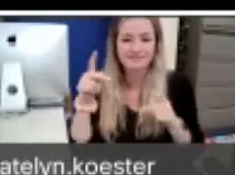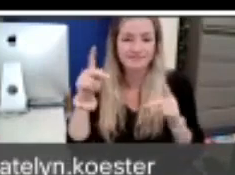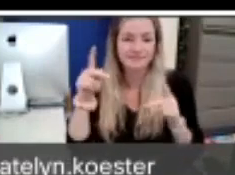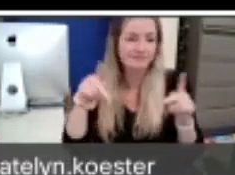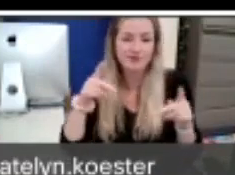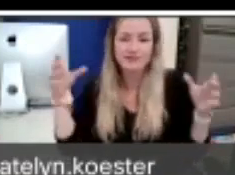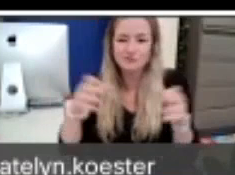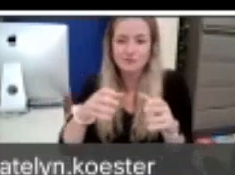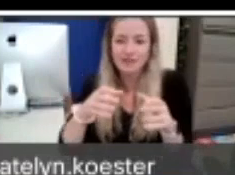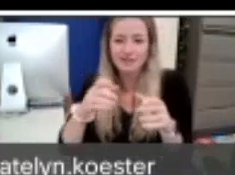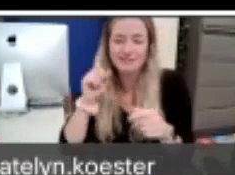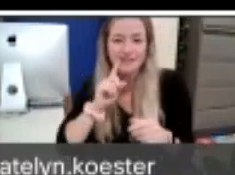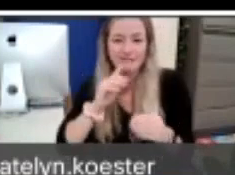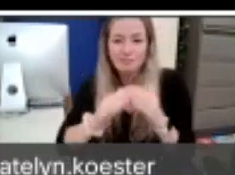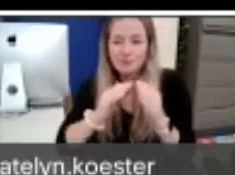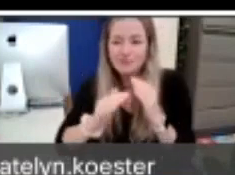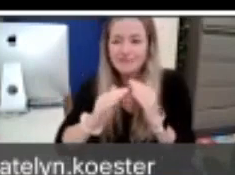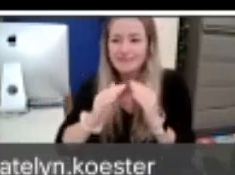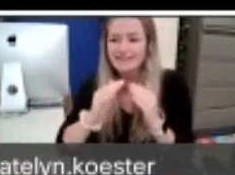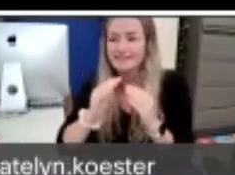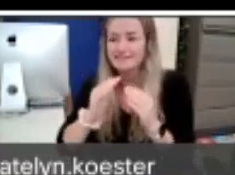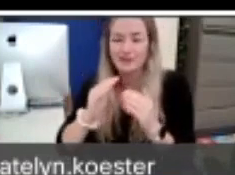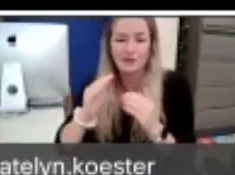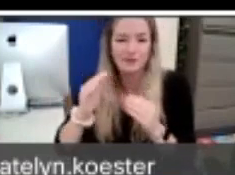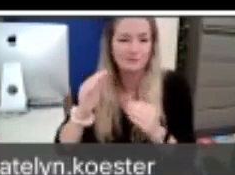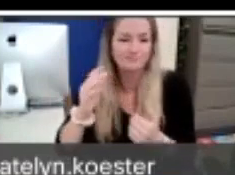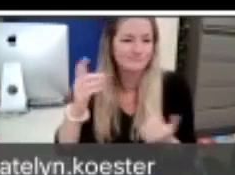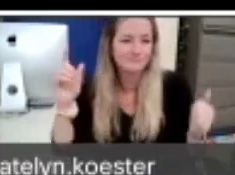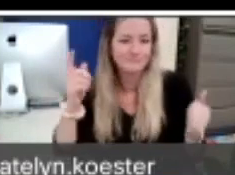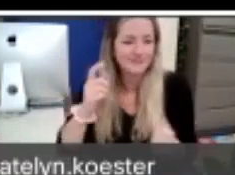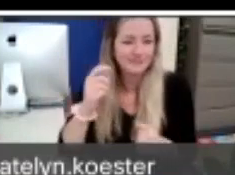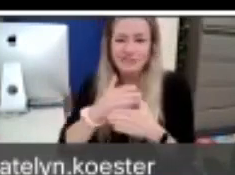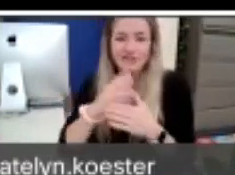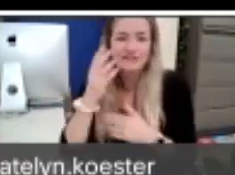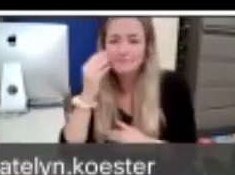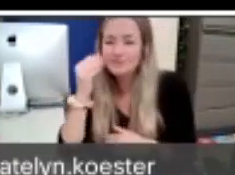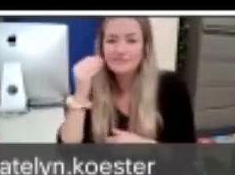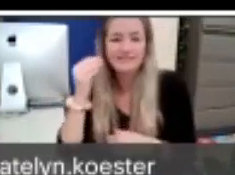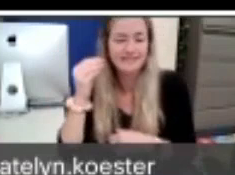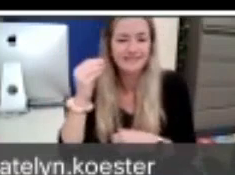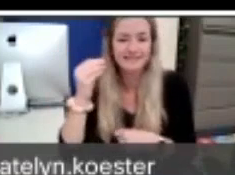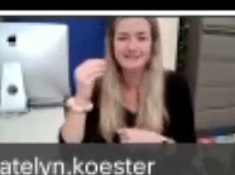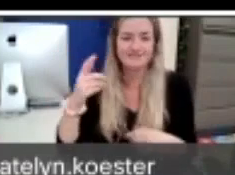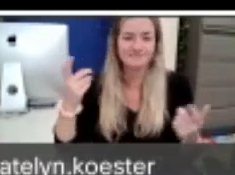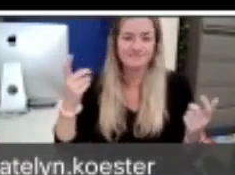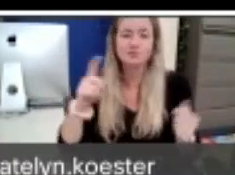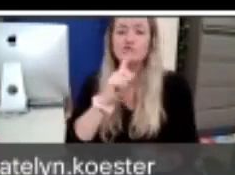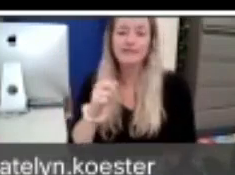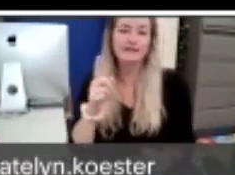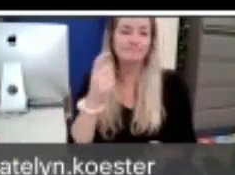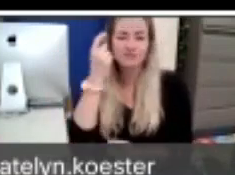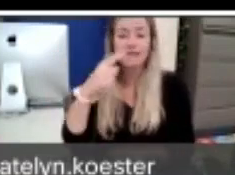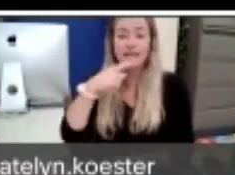It's not only just like hearing loss, it's people in the deaf community. We have